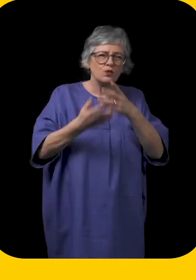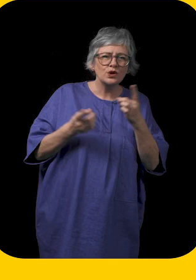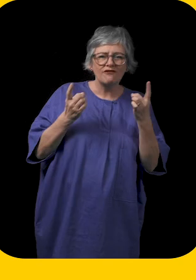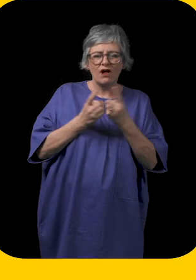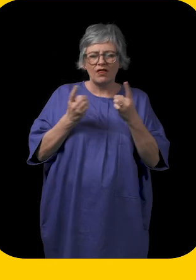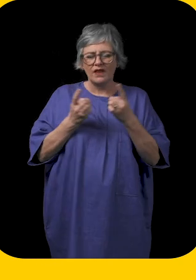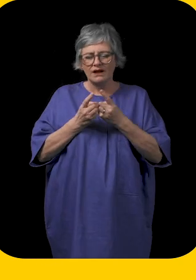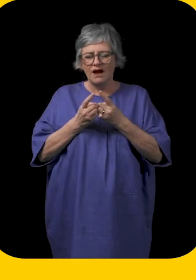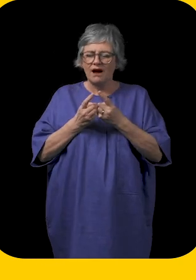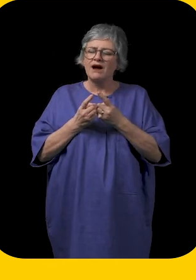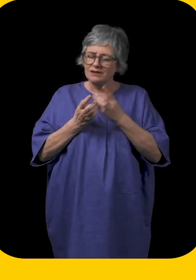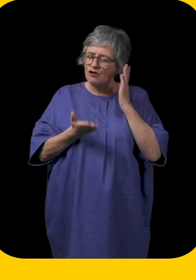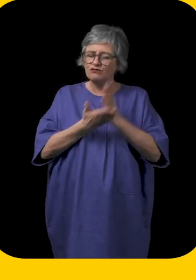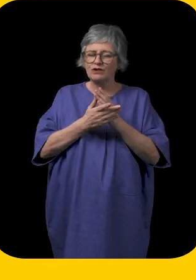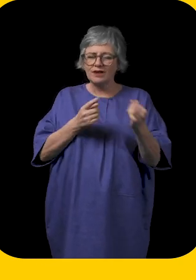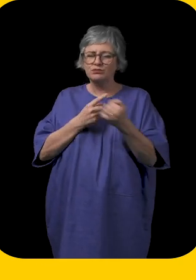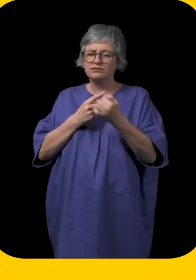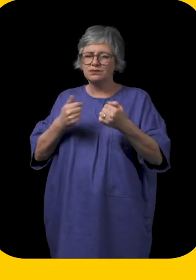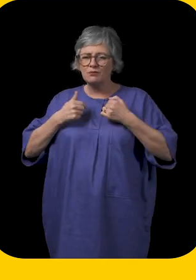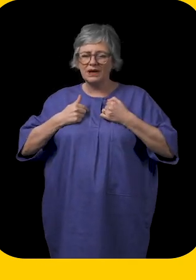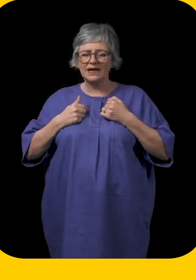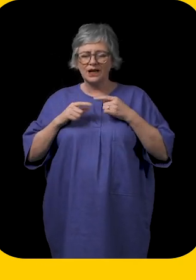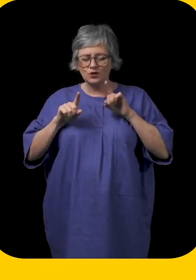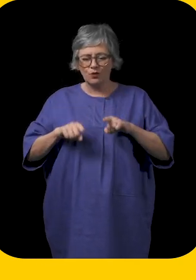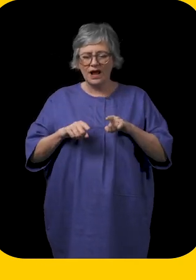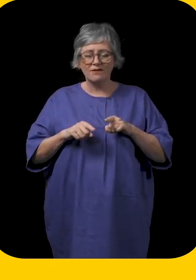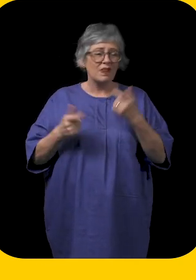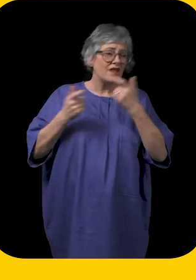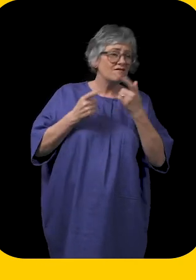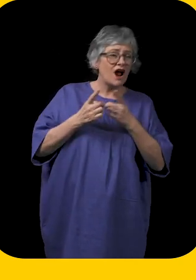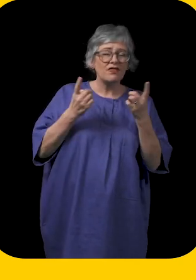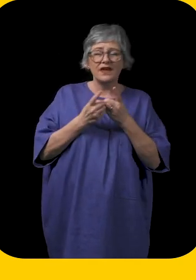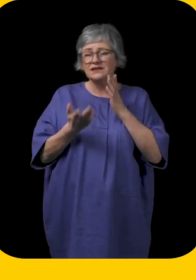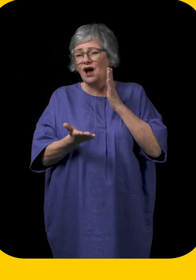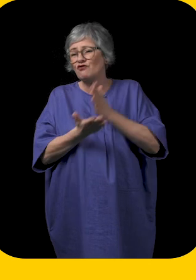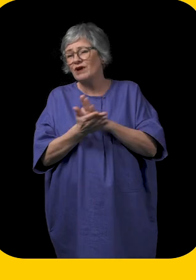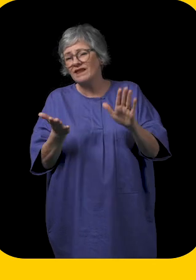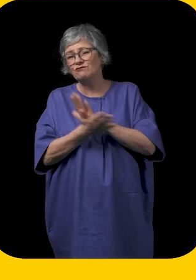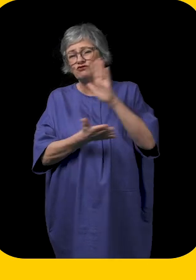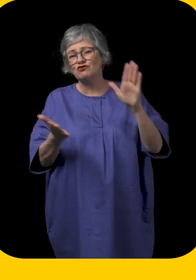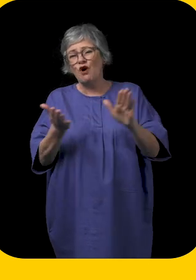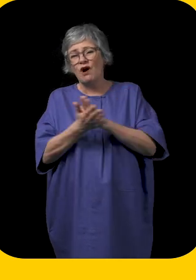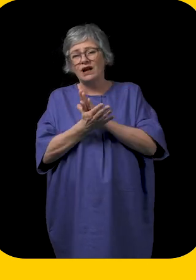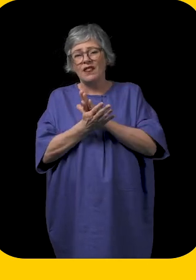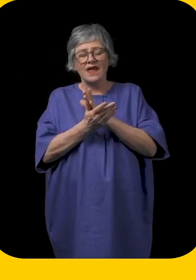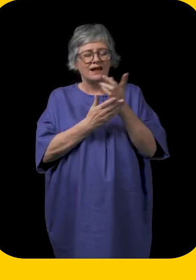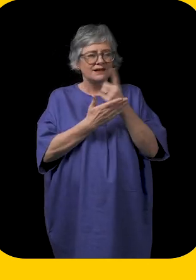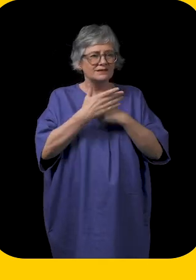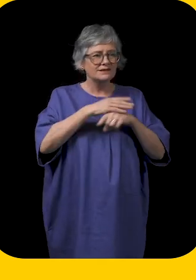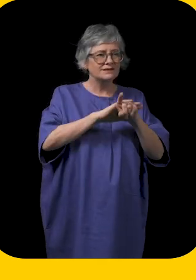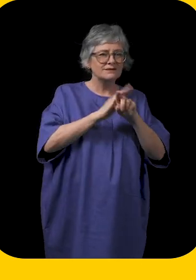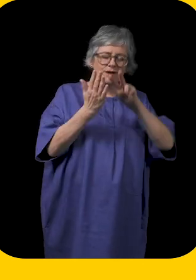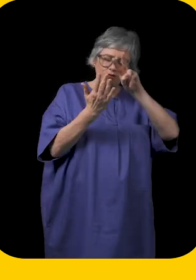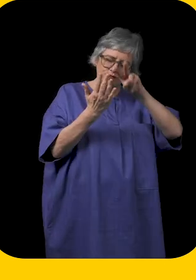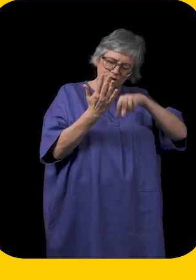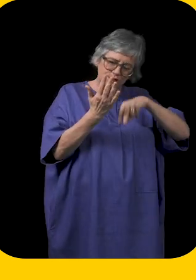loving reading. And I think that's such a beautiful thing. I think that really resonates with me as well. I've been reading a lot of just the fun things that I really,